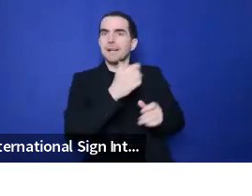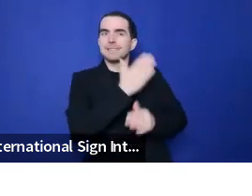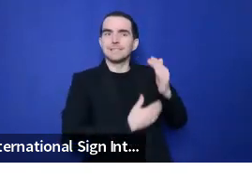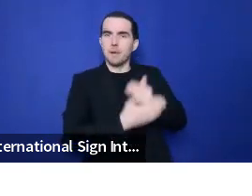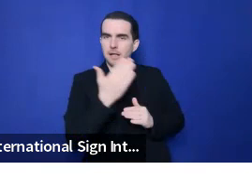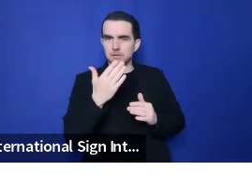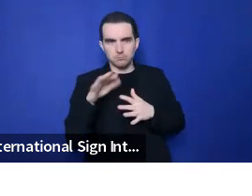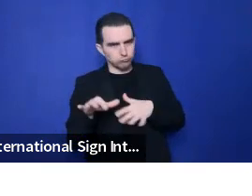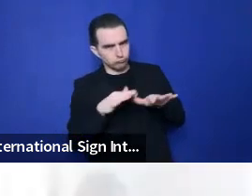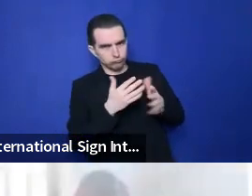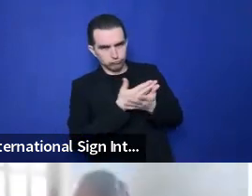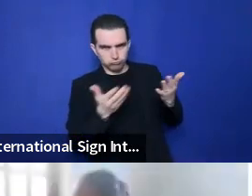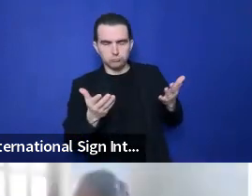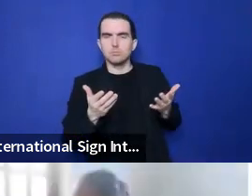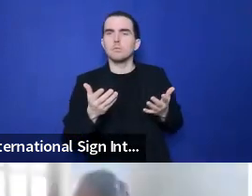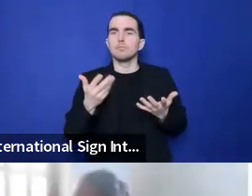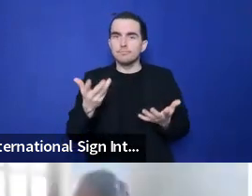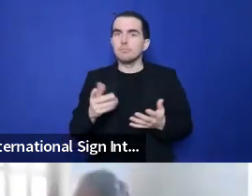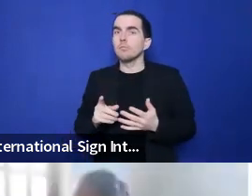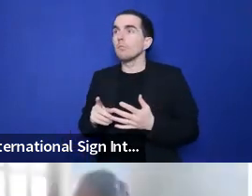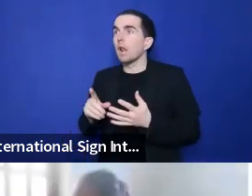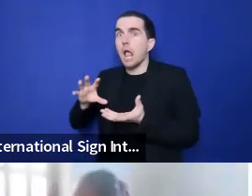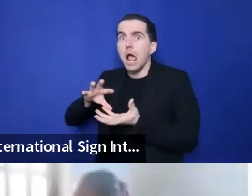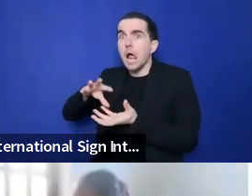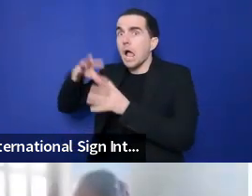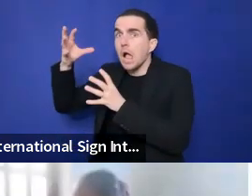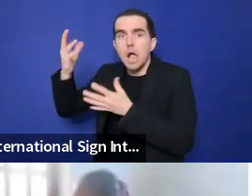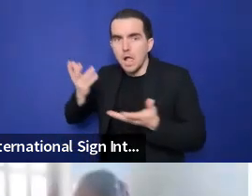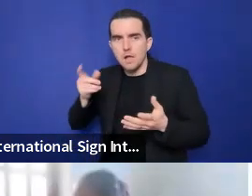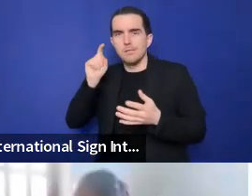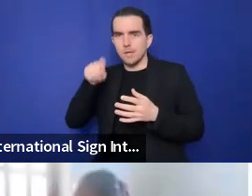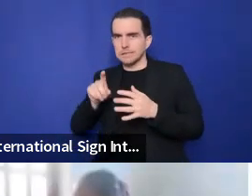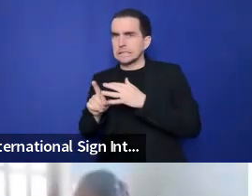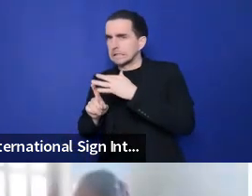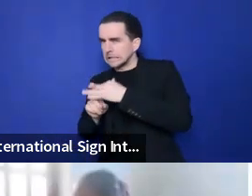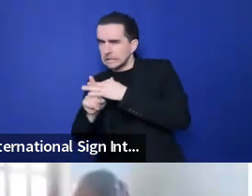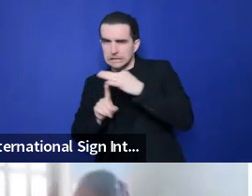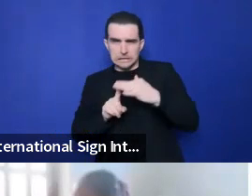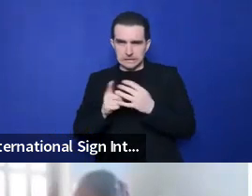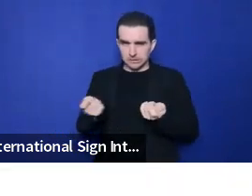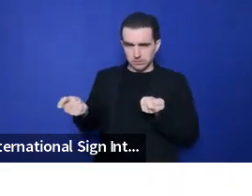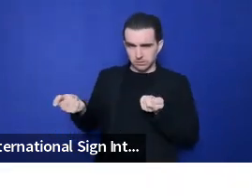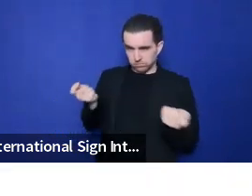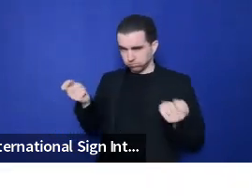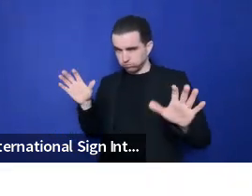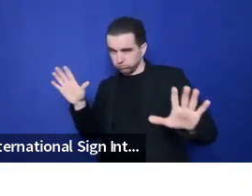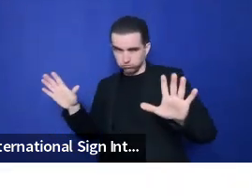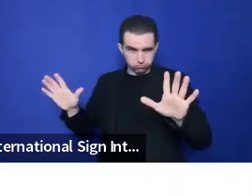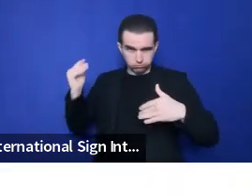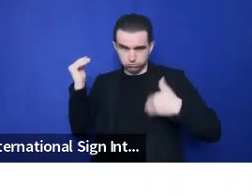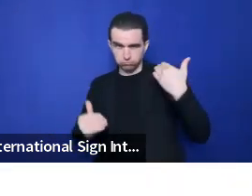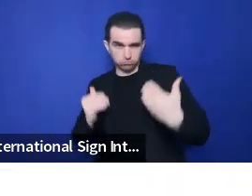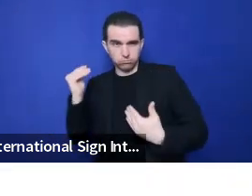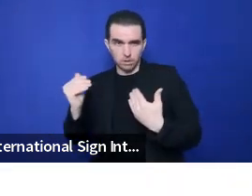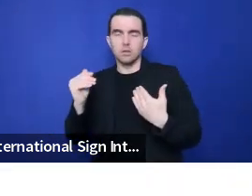the storms, for example, or support with evacuation, and then other services. And